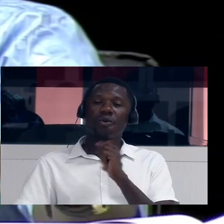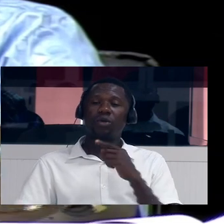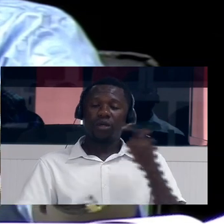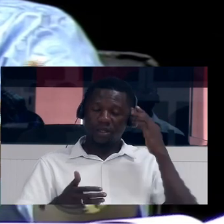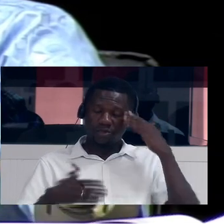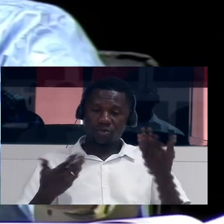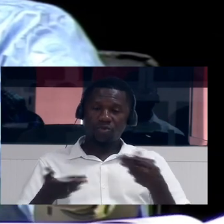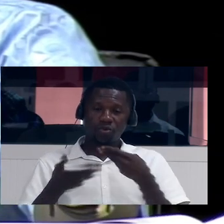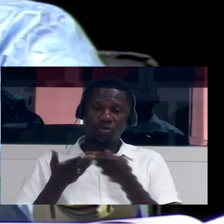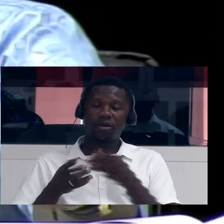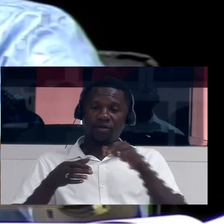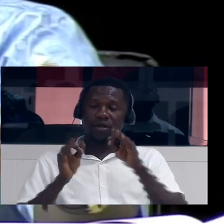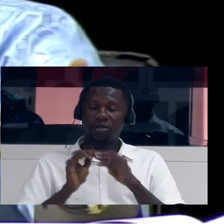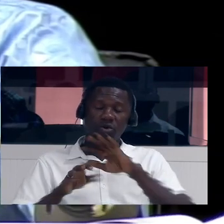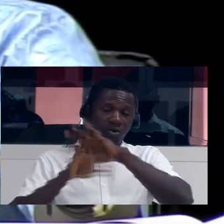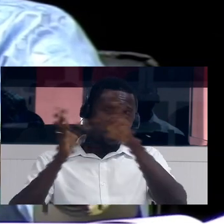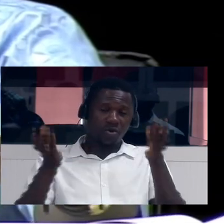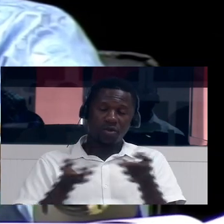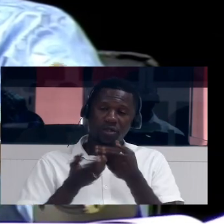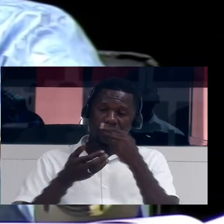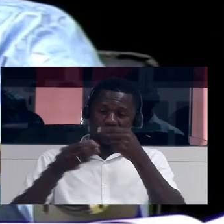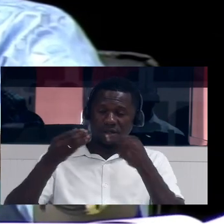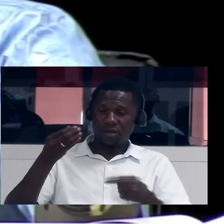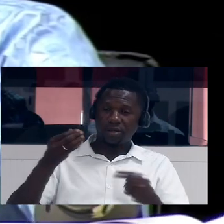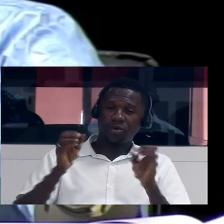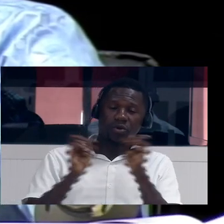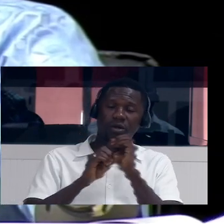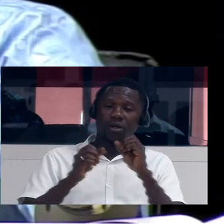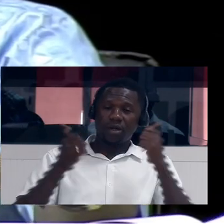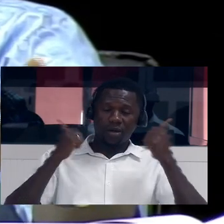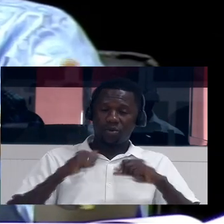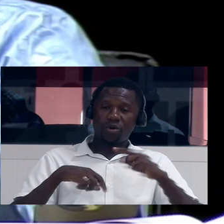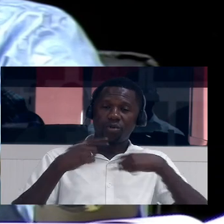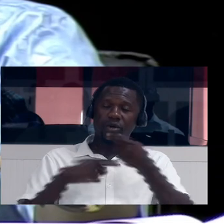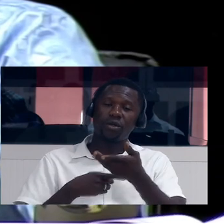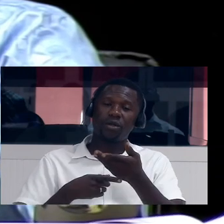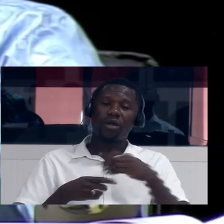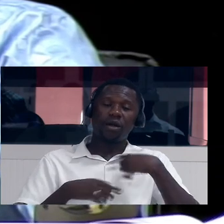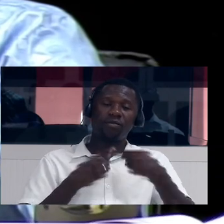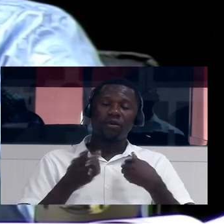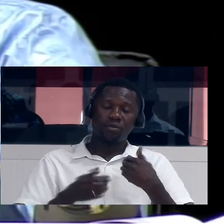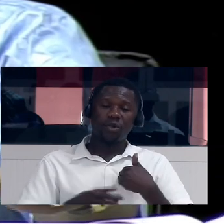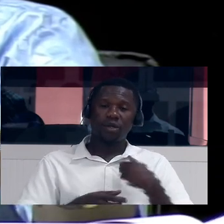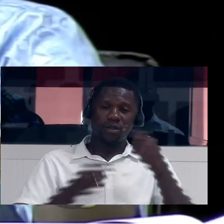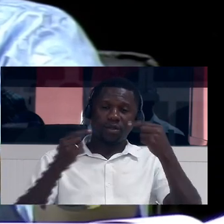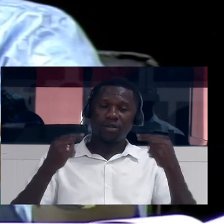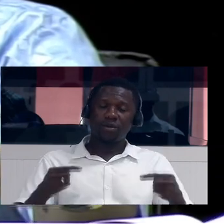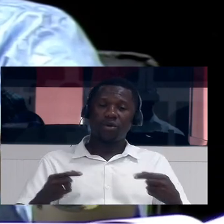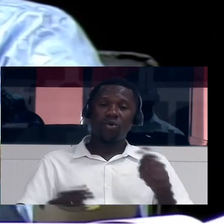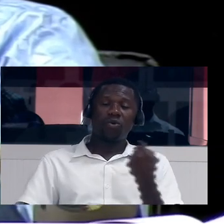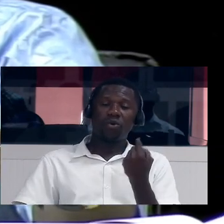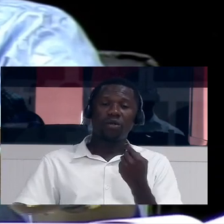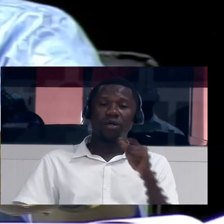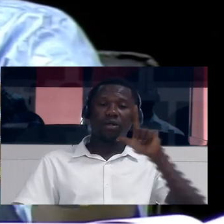taking all these necessary steps, and nothing has been done about it. After my statement, it was only